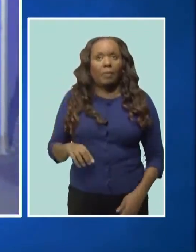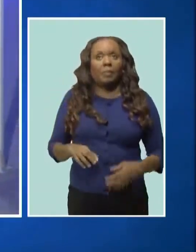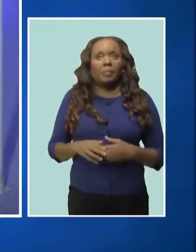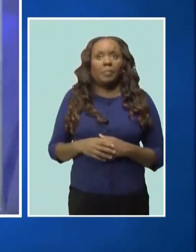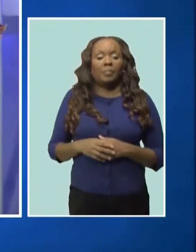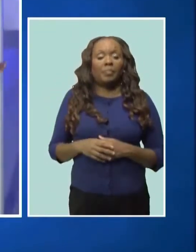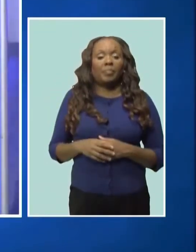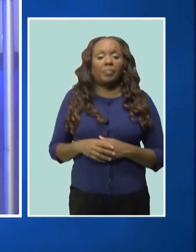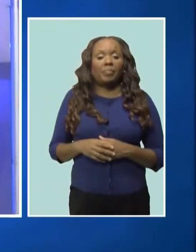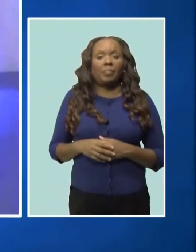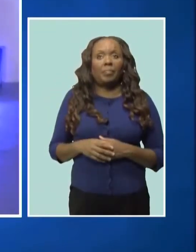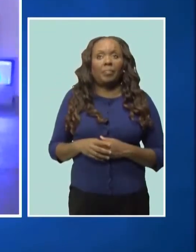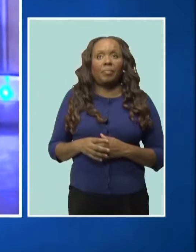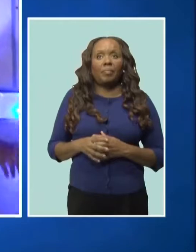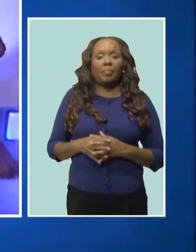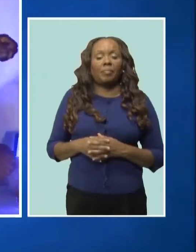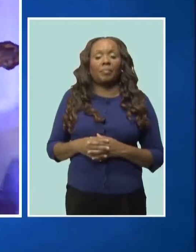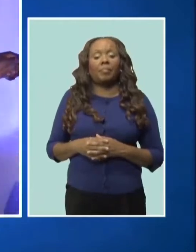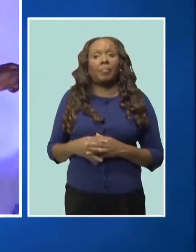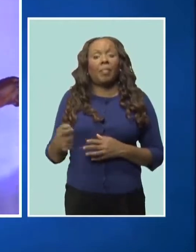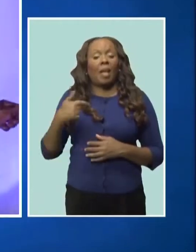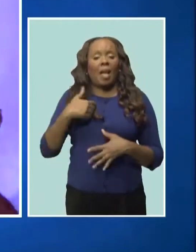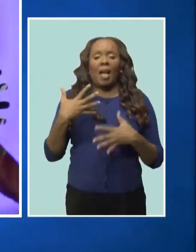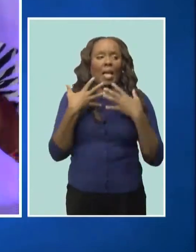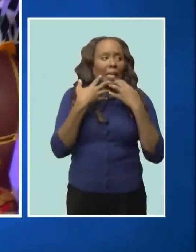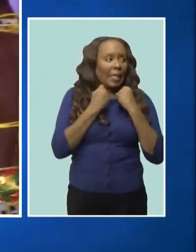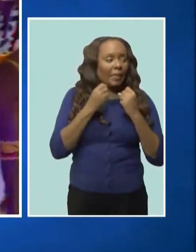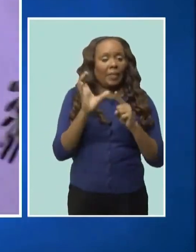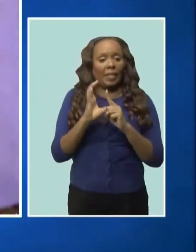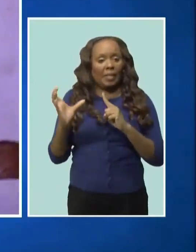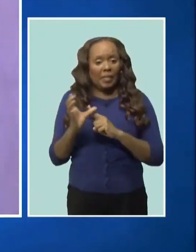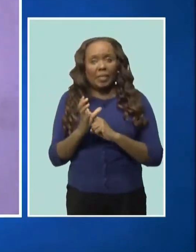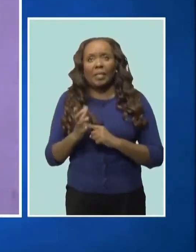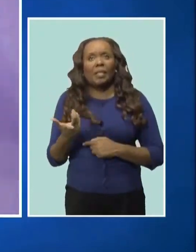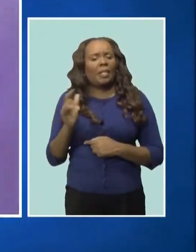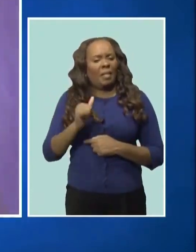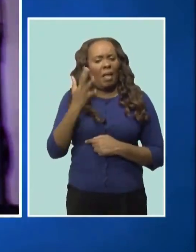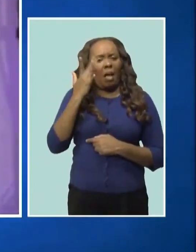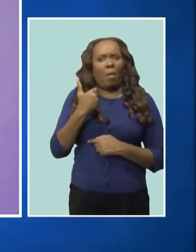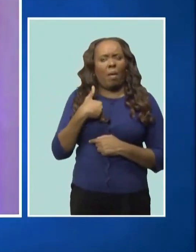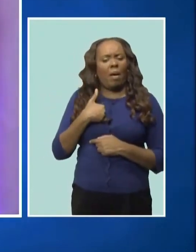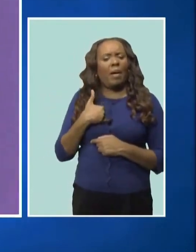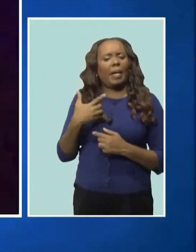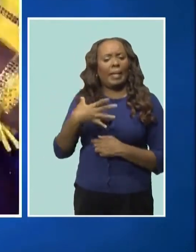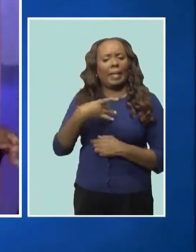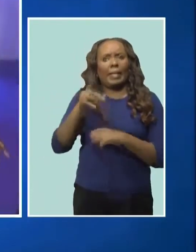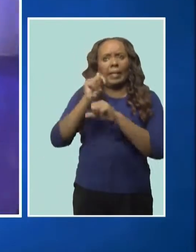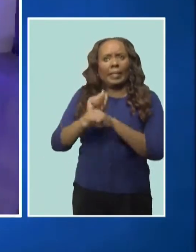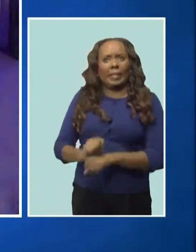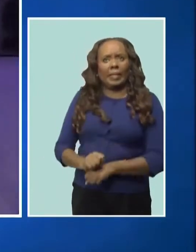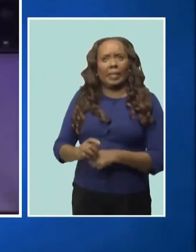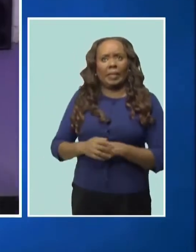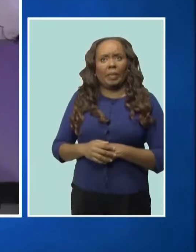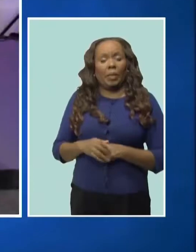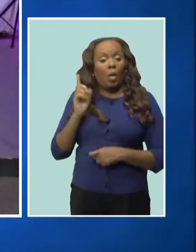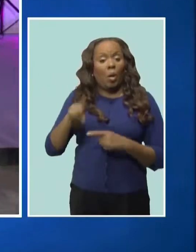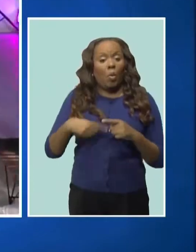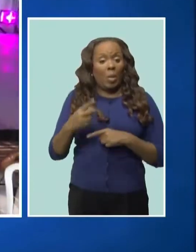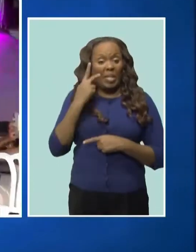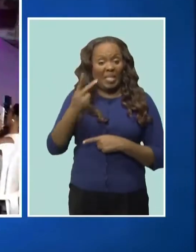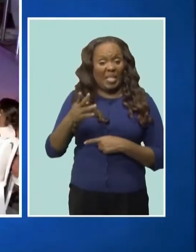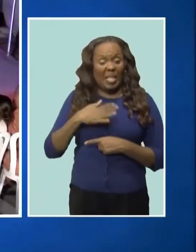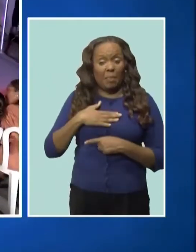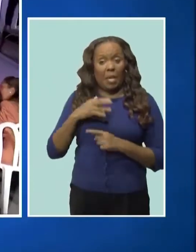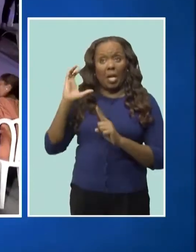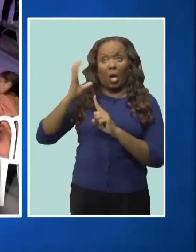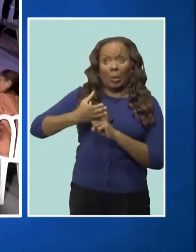I am the sort of person, I love our culture, and that's why I remain traditional. And when you see my costumes, you can